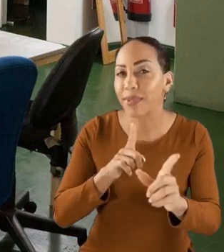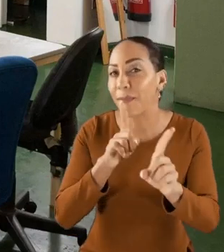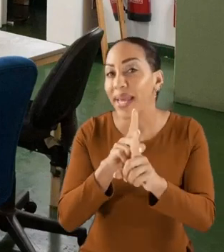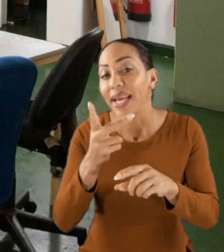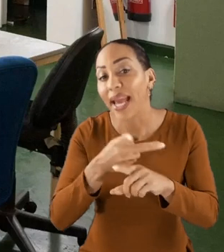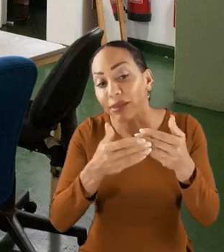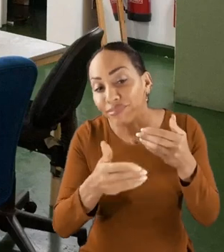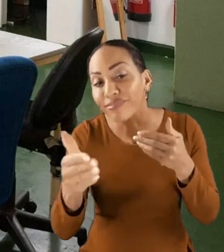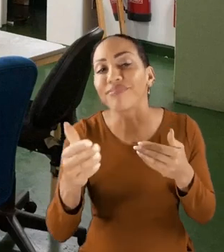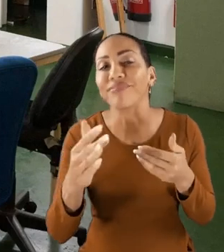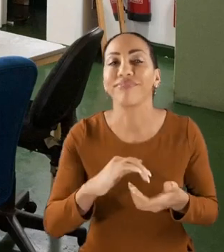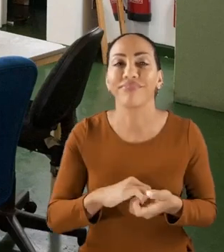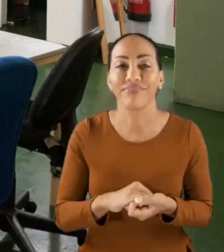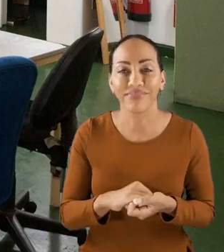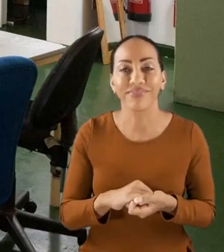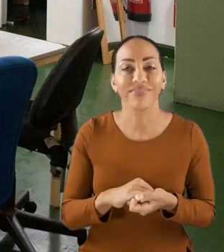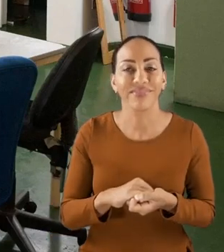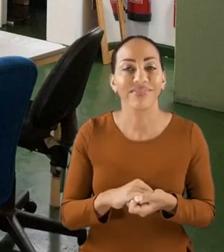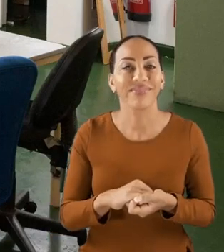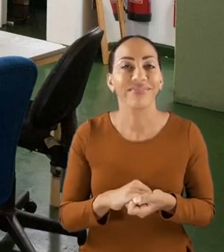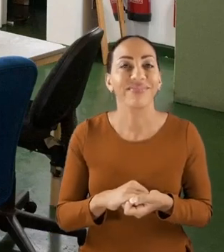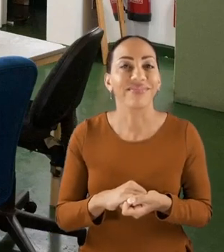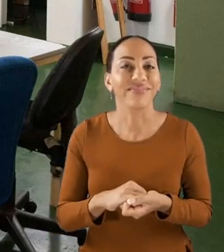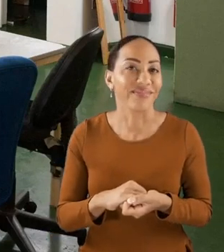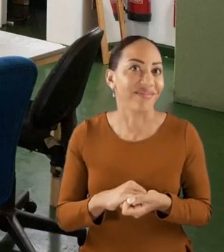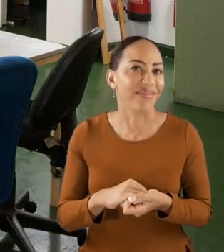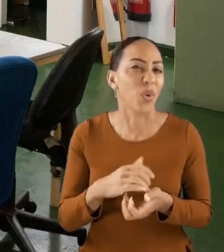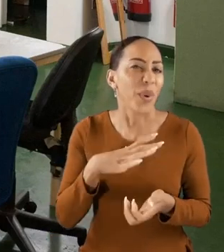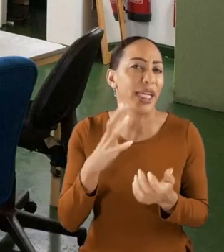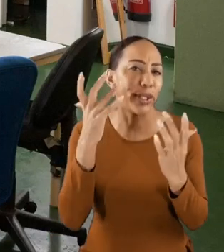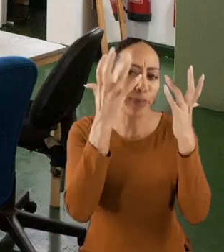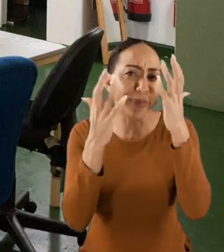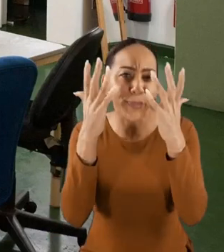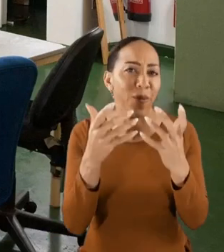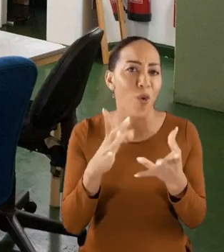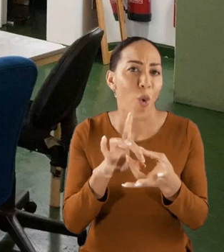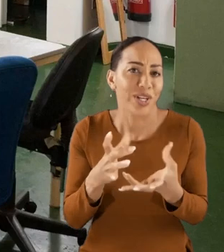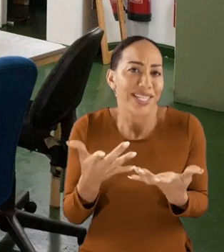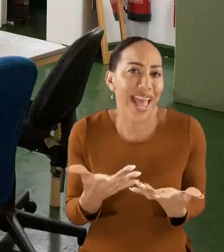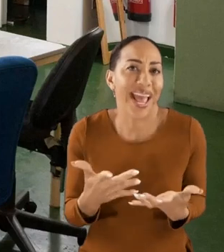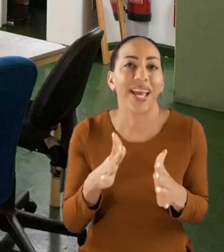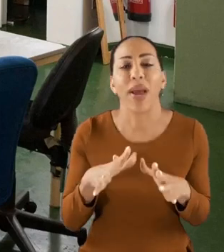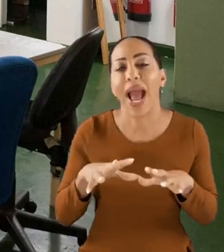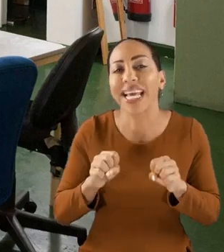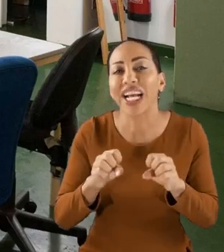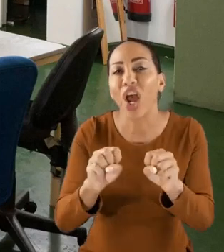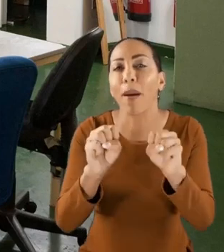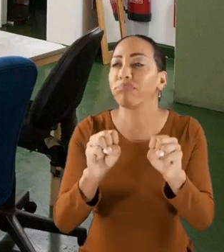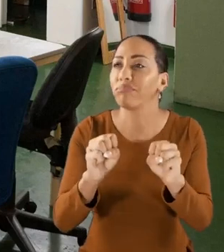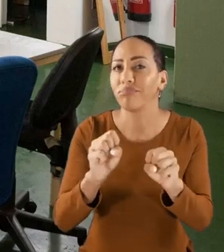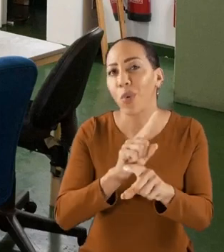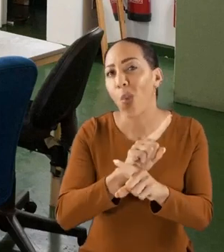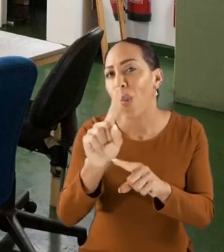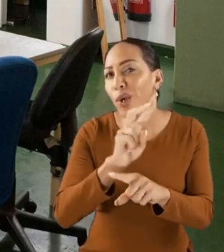looking at meeting up again and having a further, let you sort of digest what we've been today, and then we'll have a catch up